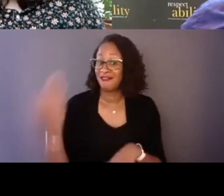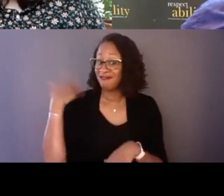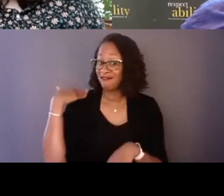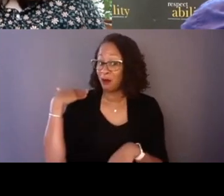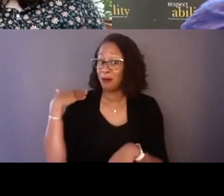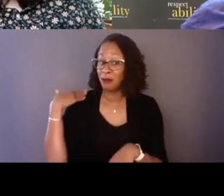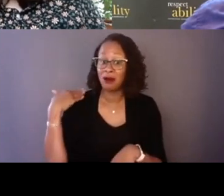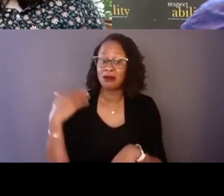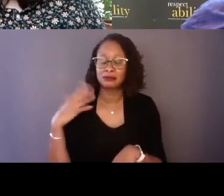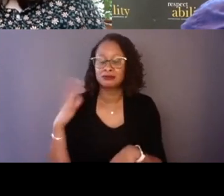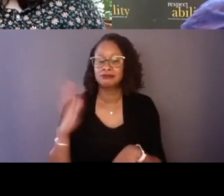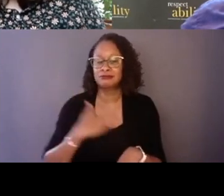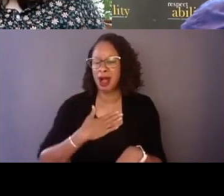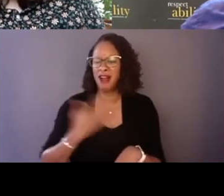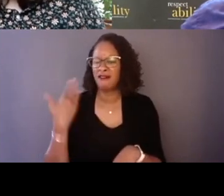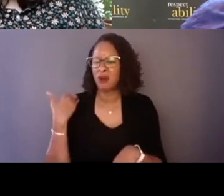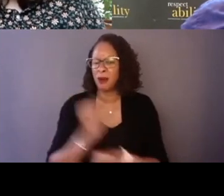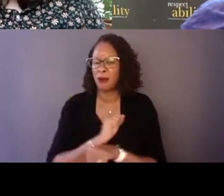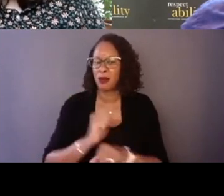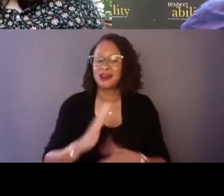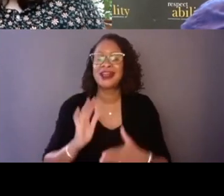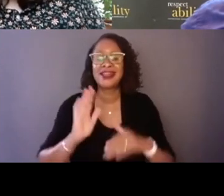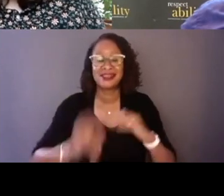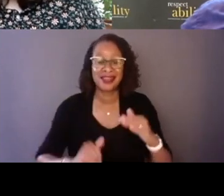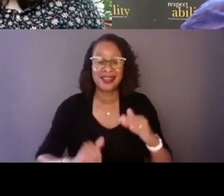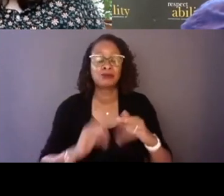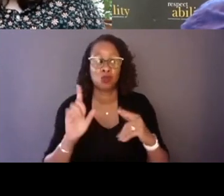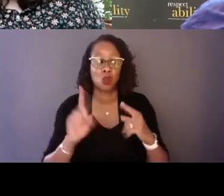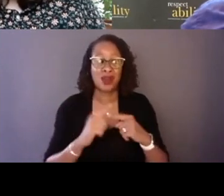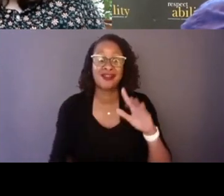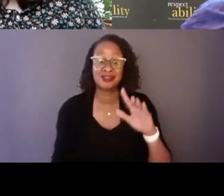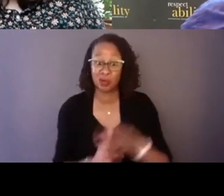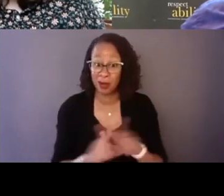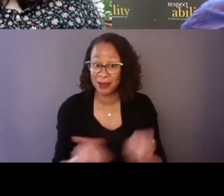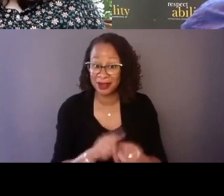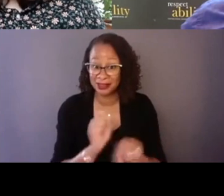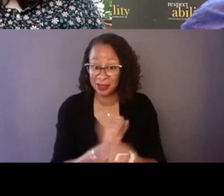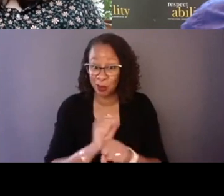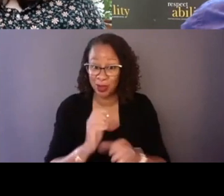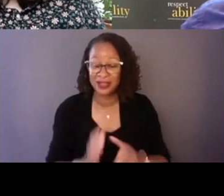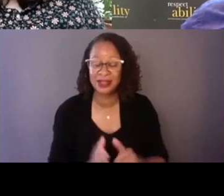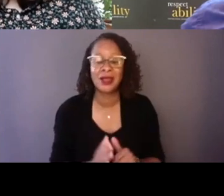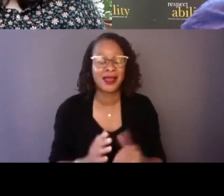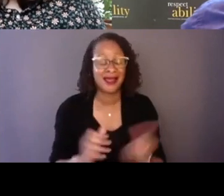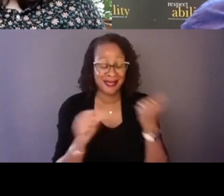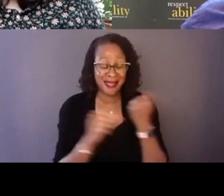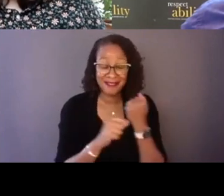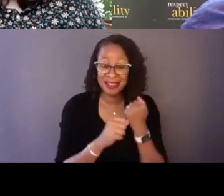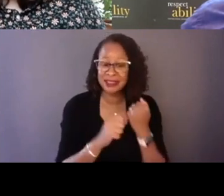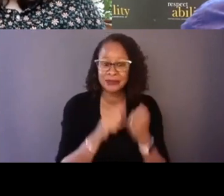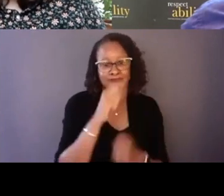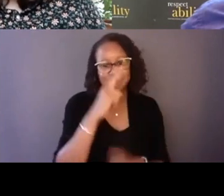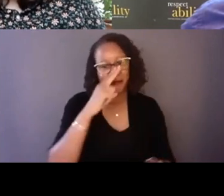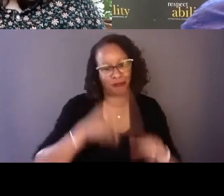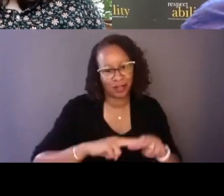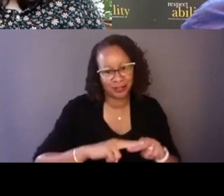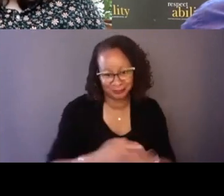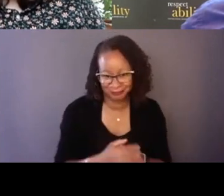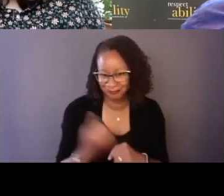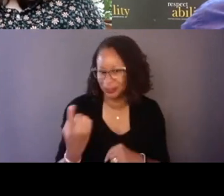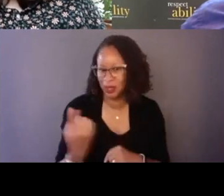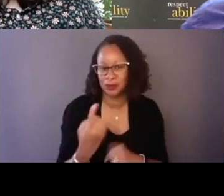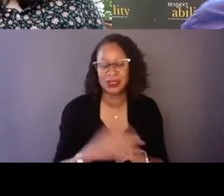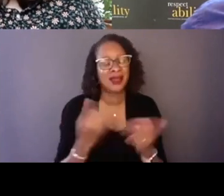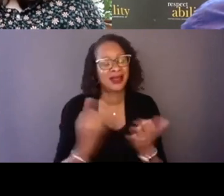than we were before. So advocacy is unpleasant. Sometimes